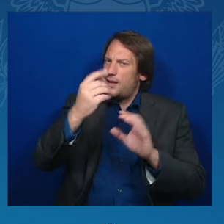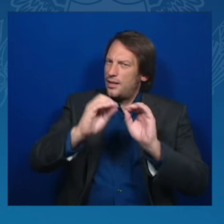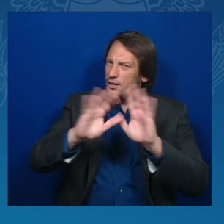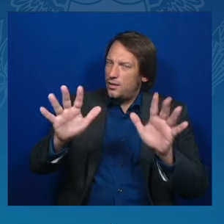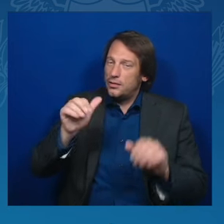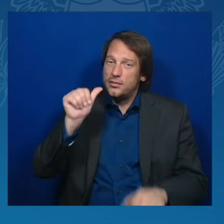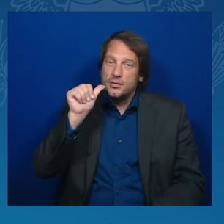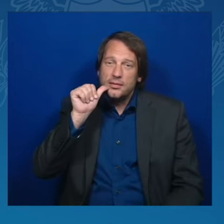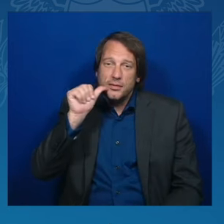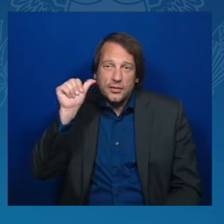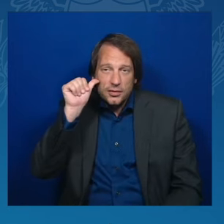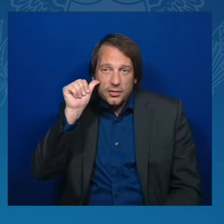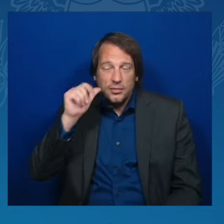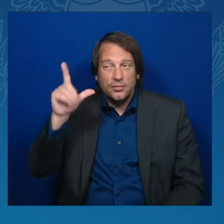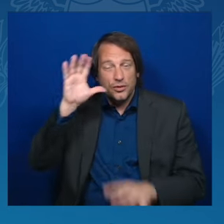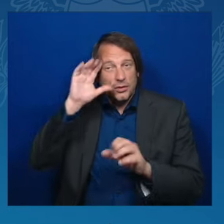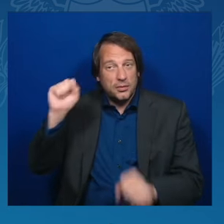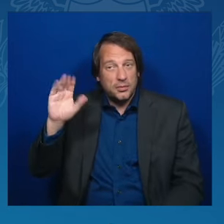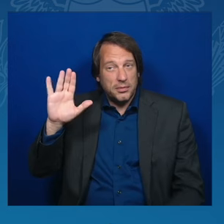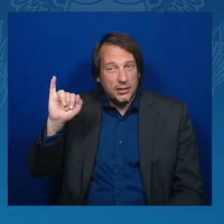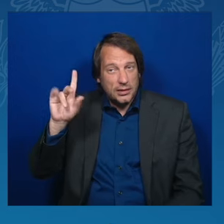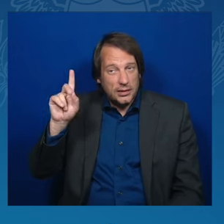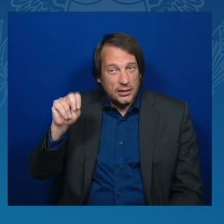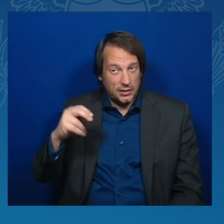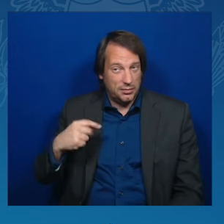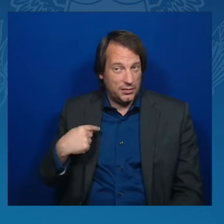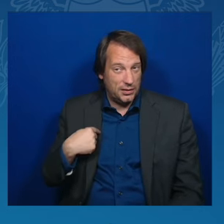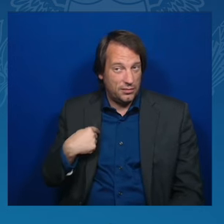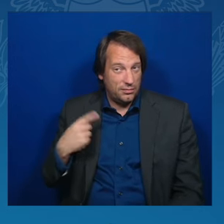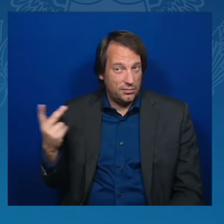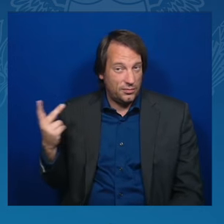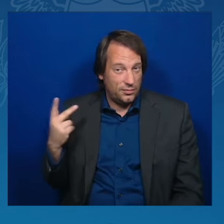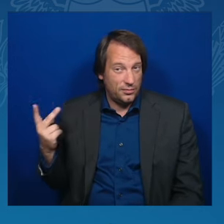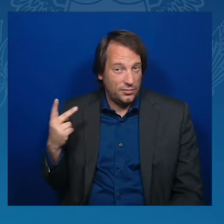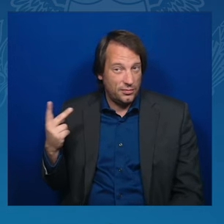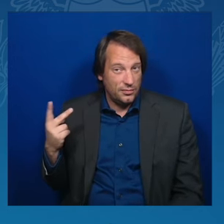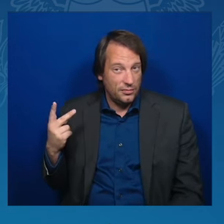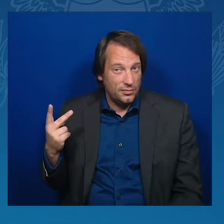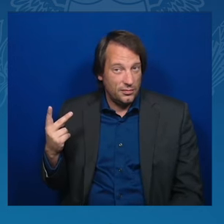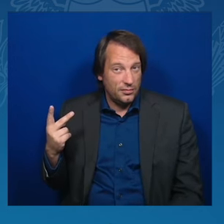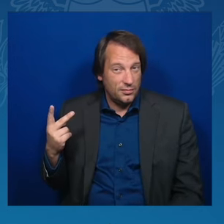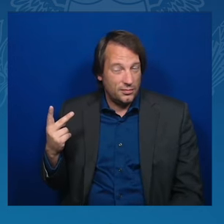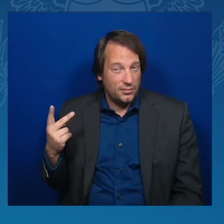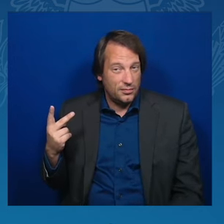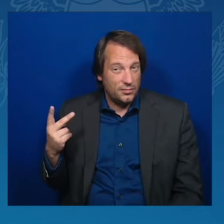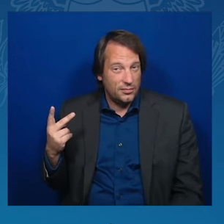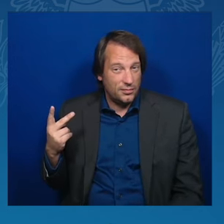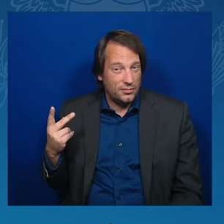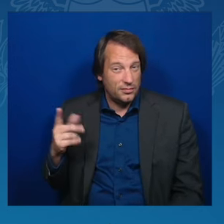I literally had a truly fruitful discussion.